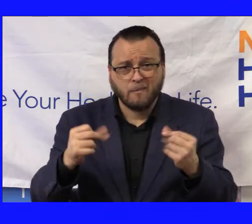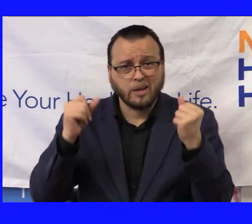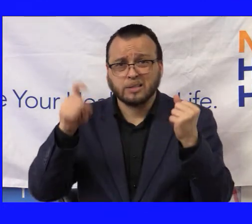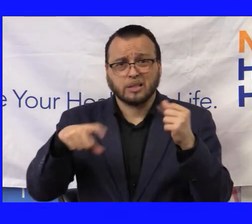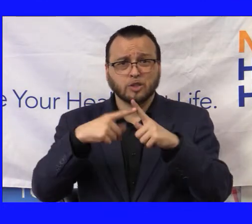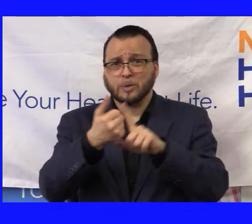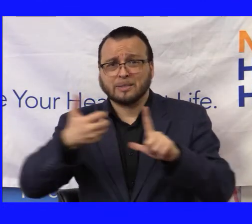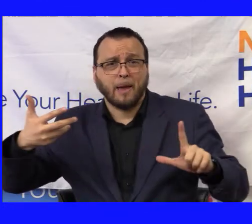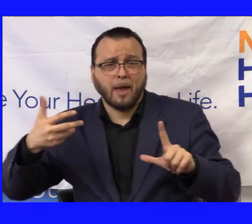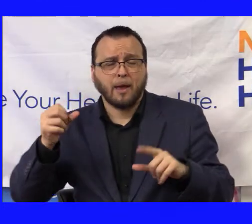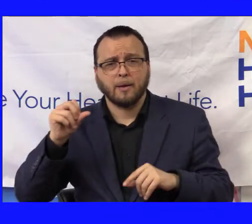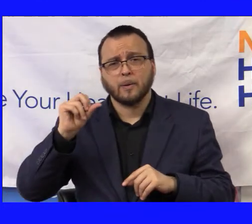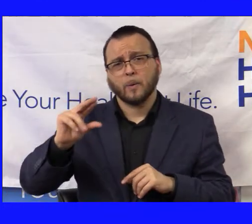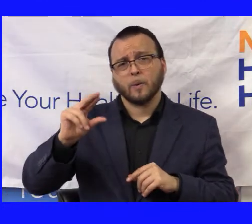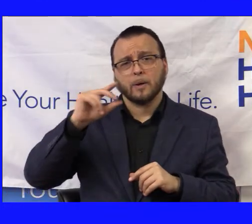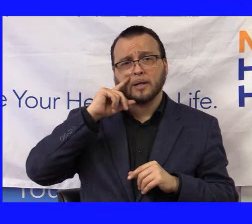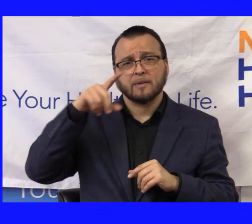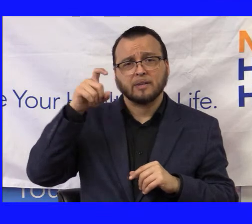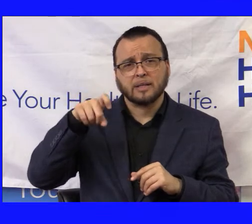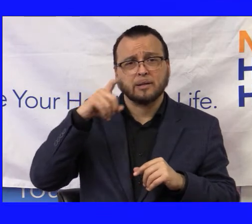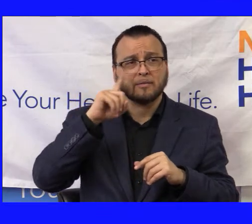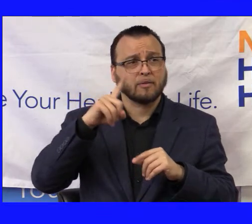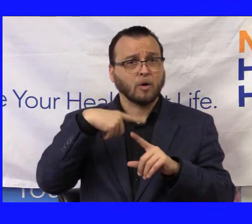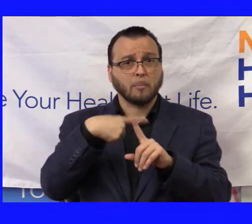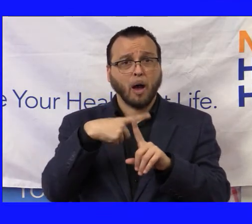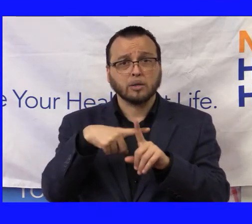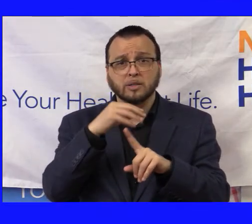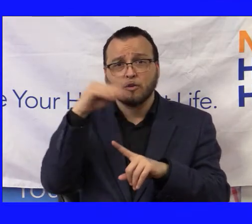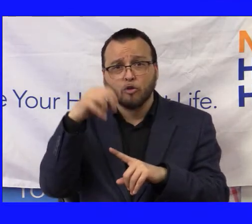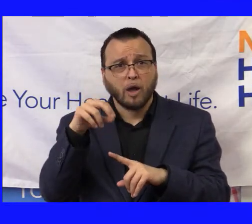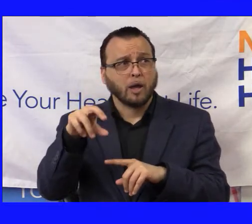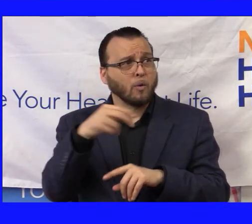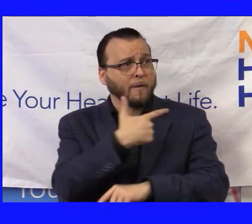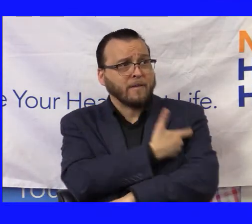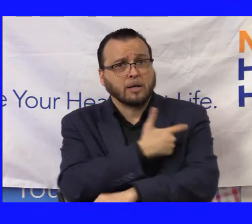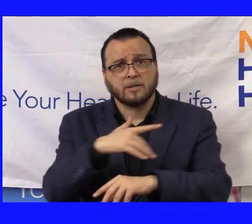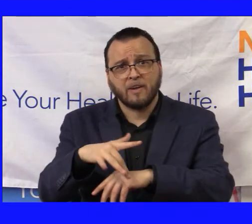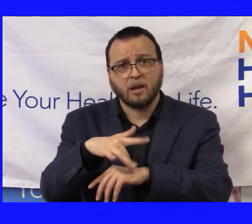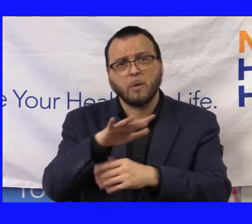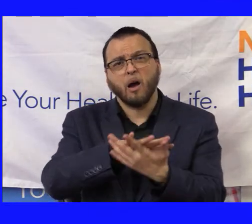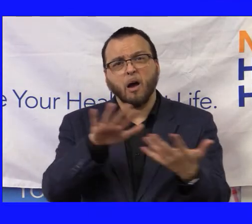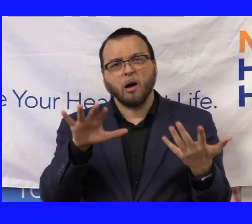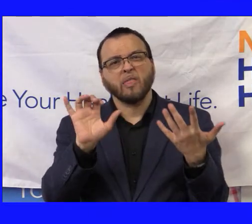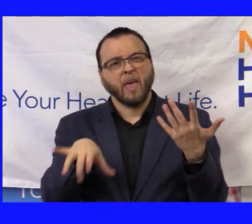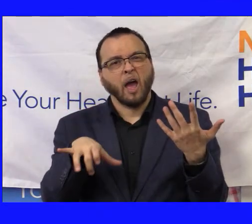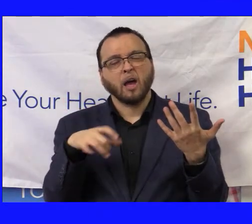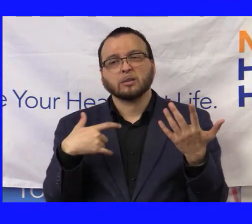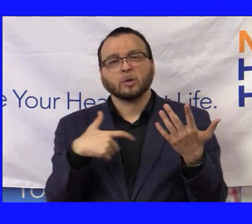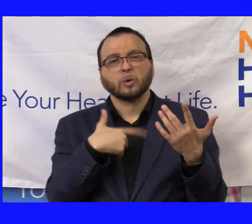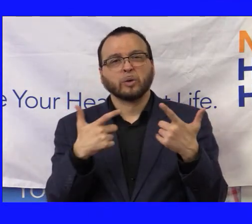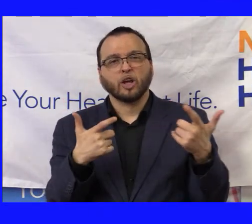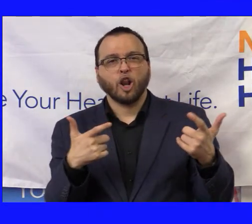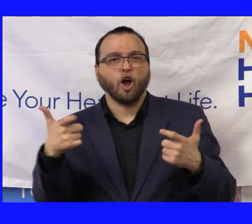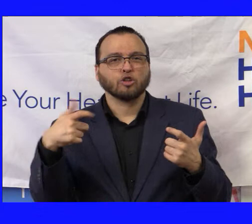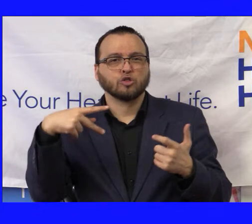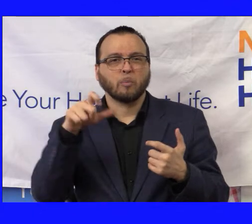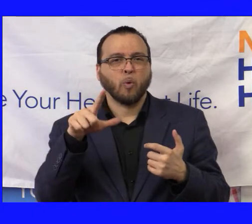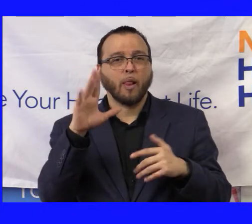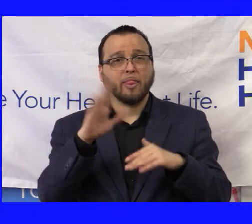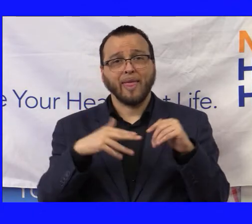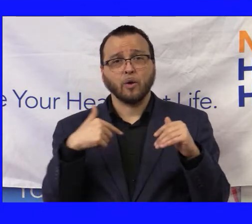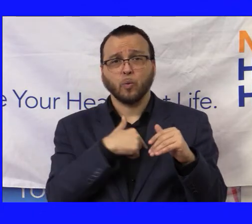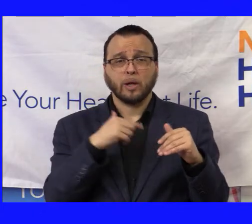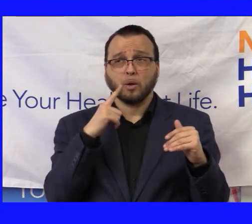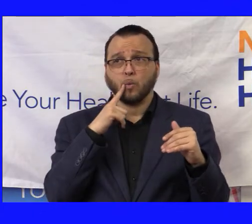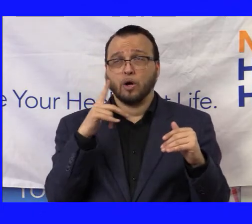or if the need for positivity rates or vaccines. So we went with a slightly larger pool than we would have in the beginning,